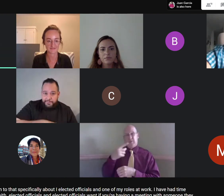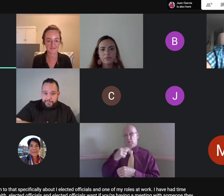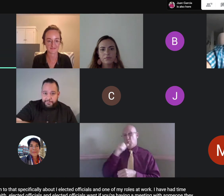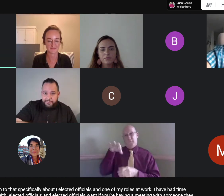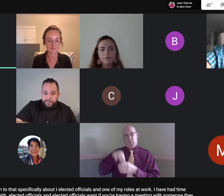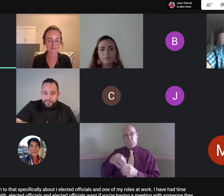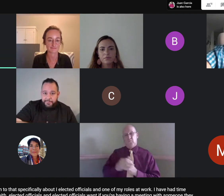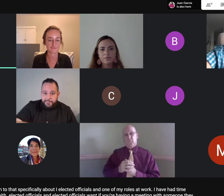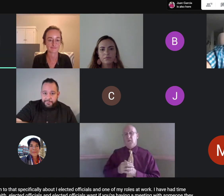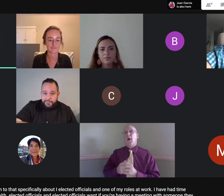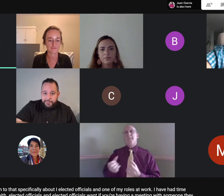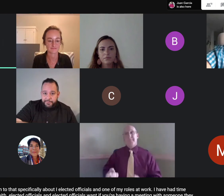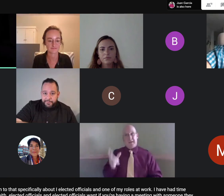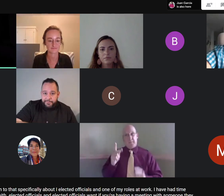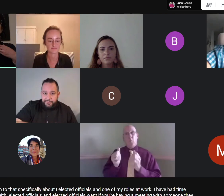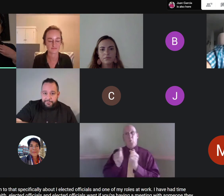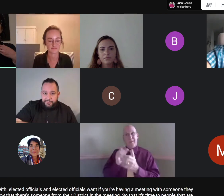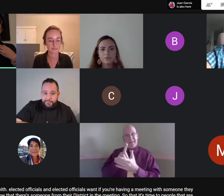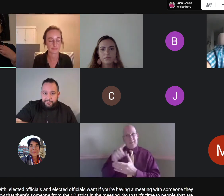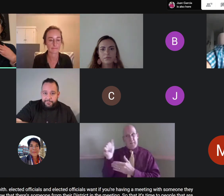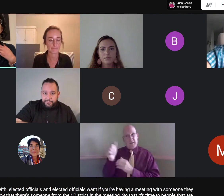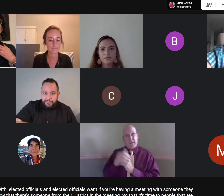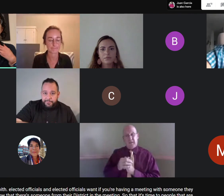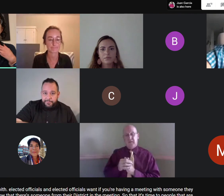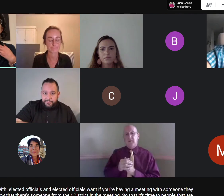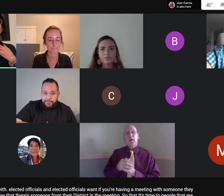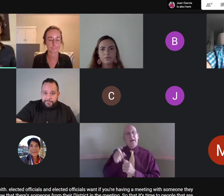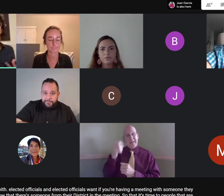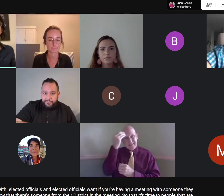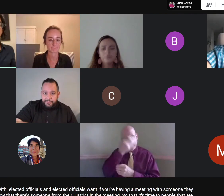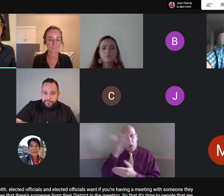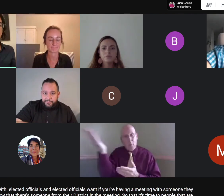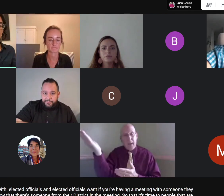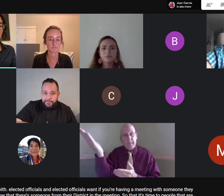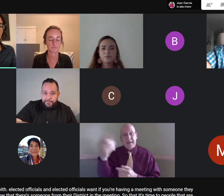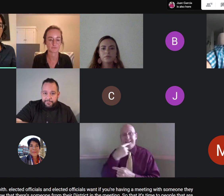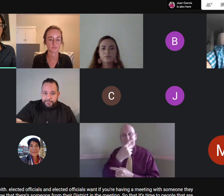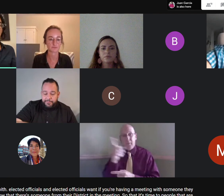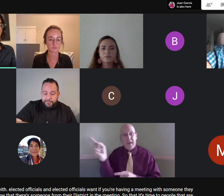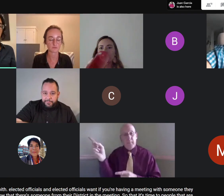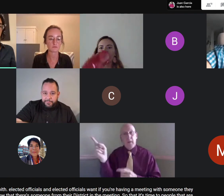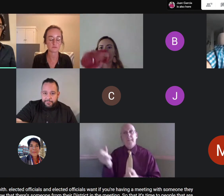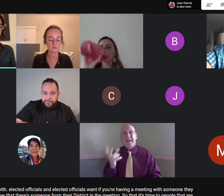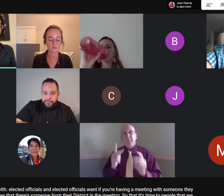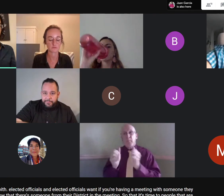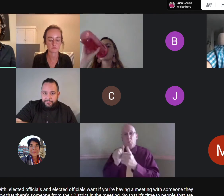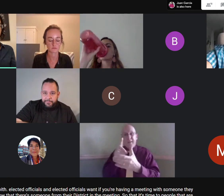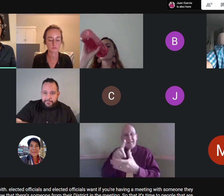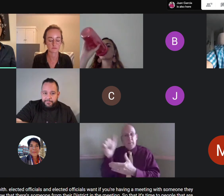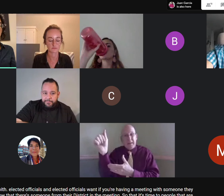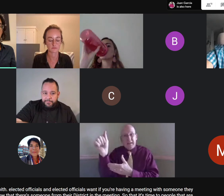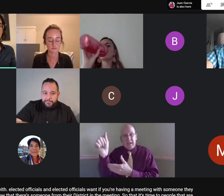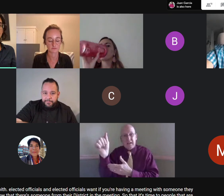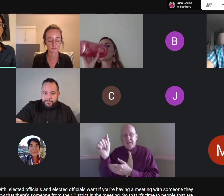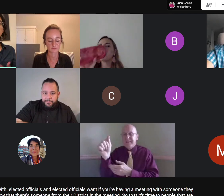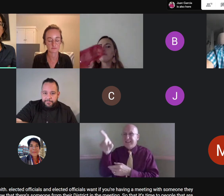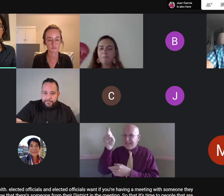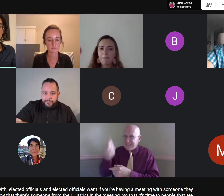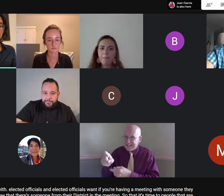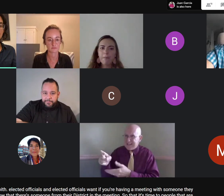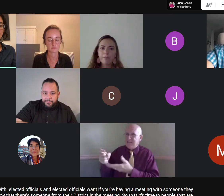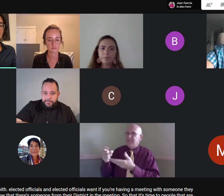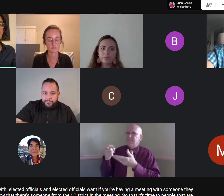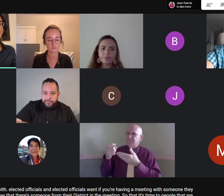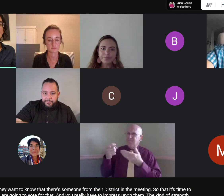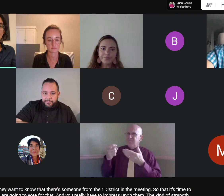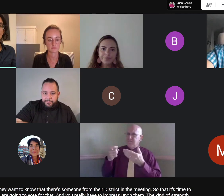disability. Like, that's something that you want to bring up to them. You have a significant amount of your constituents that are